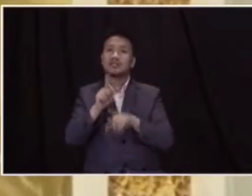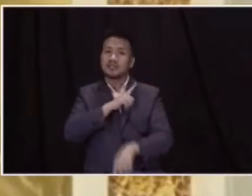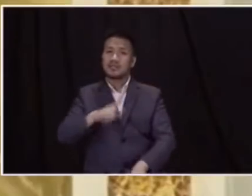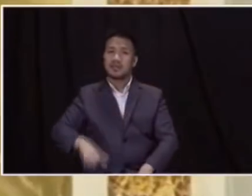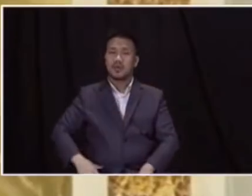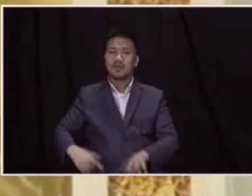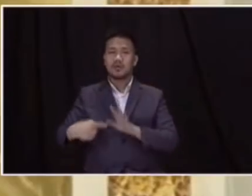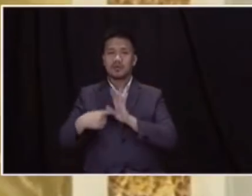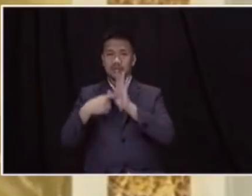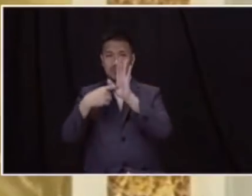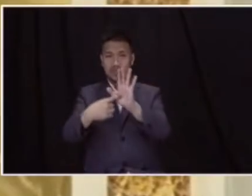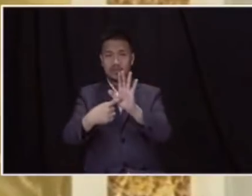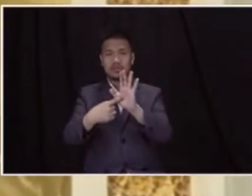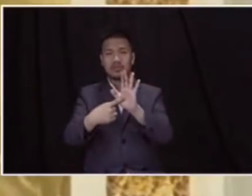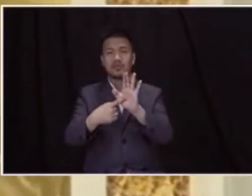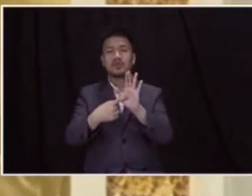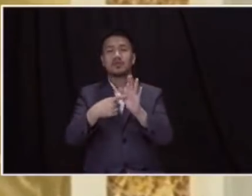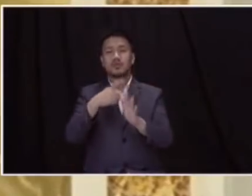to Isaiah.